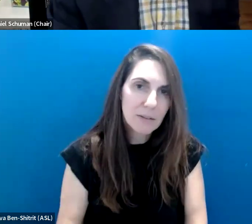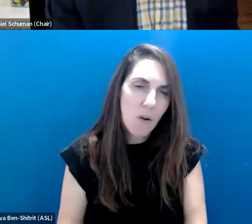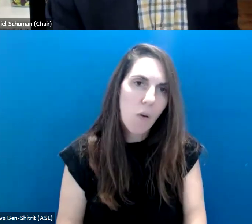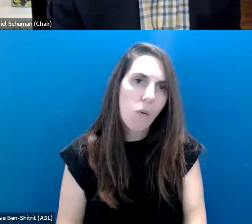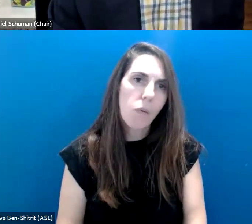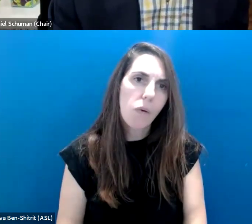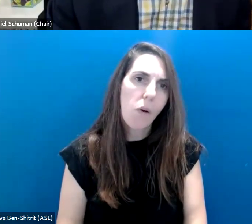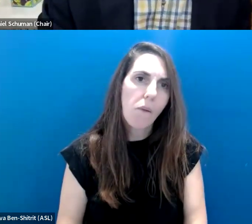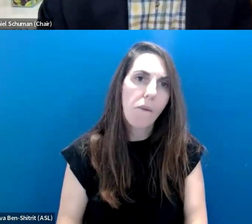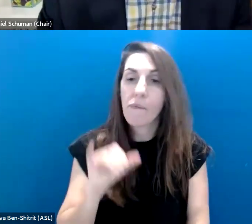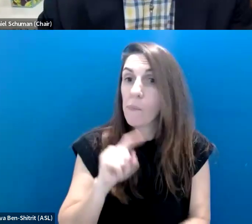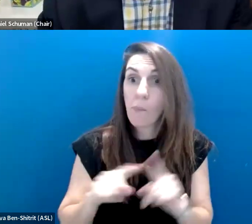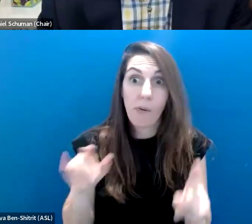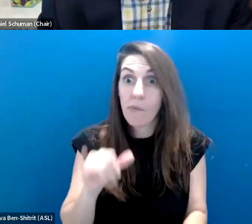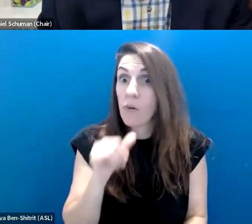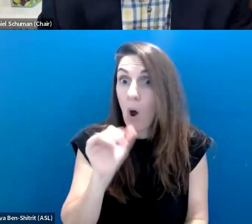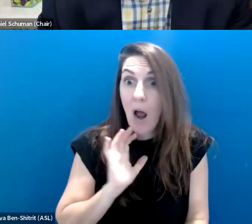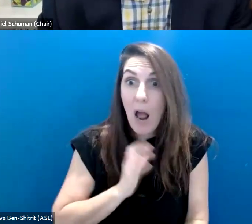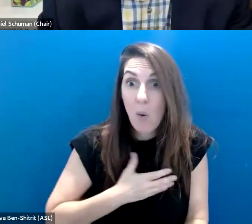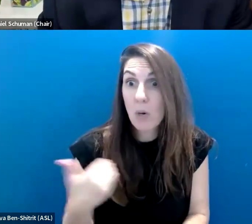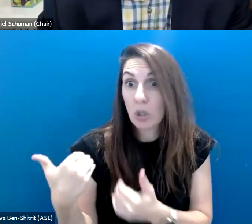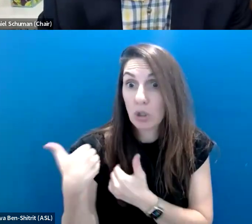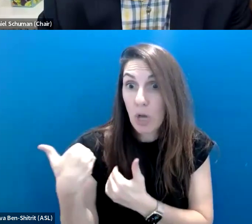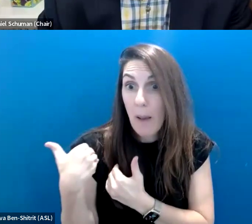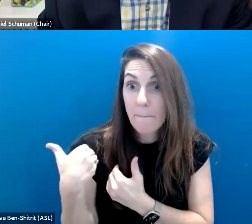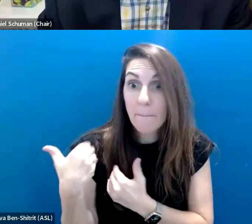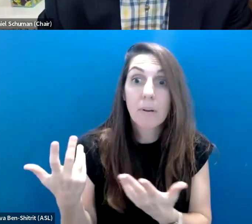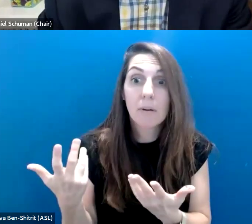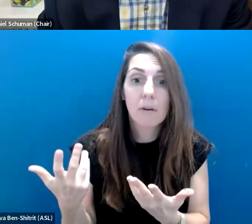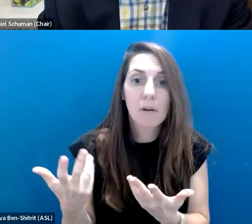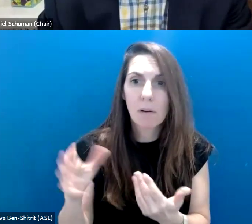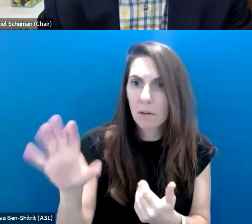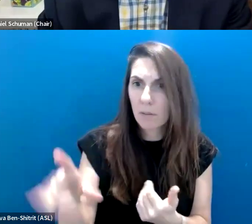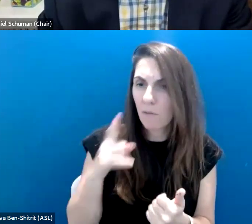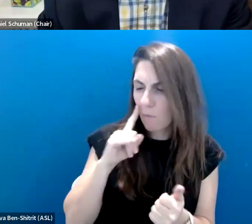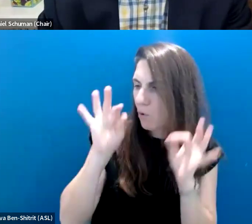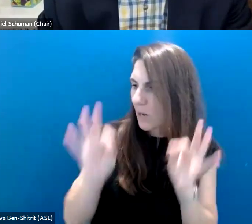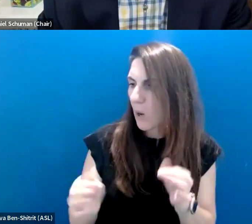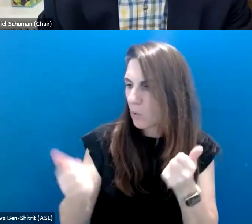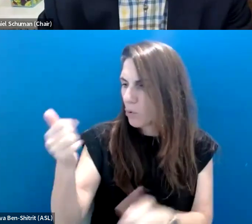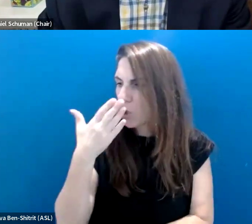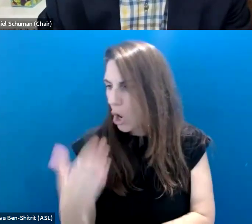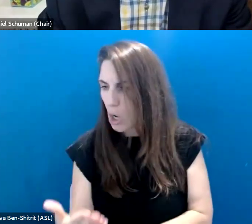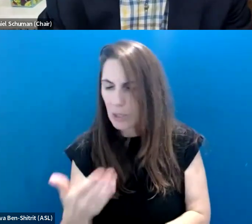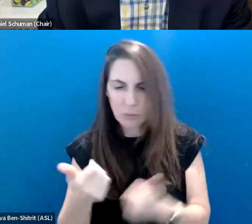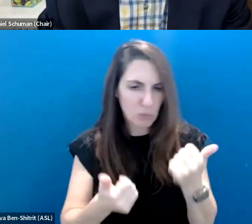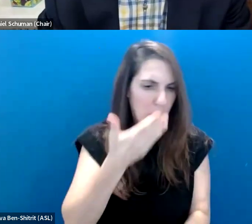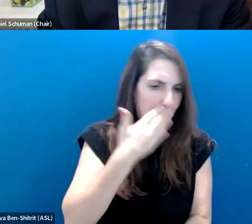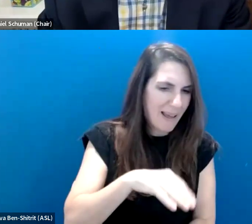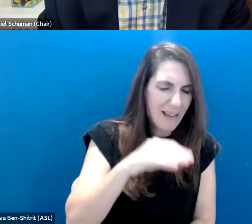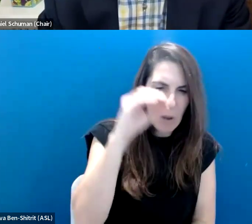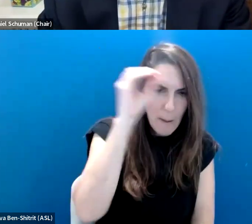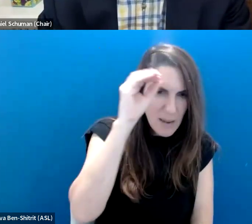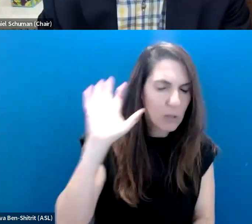I don't think it's our job to be a clearinghouse for, I think we're here to,